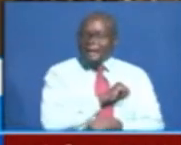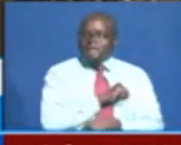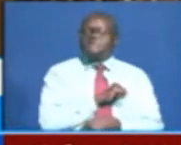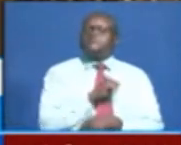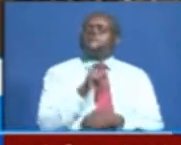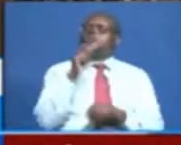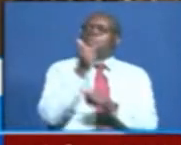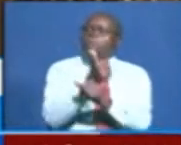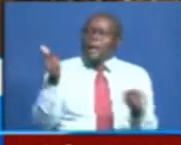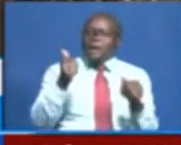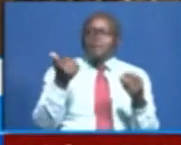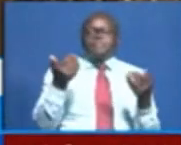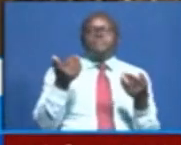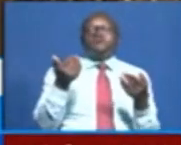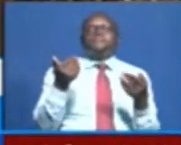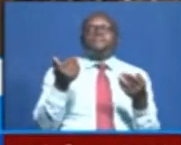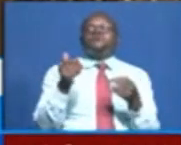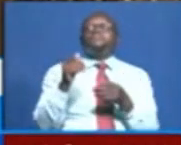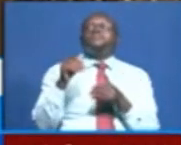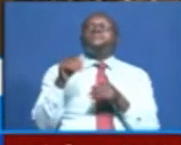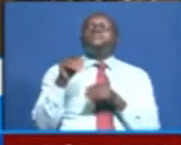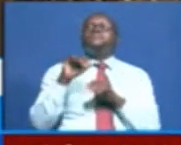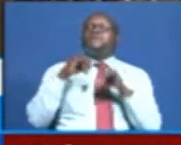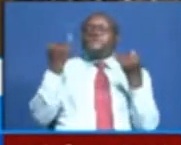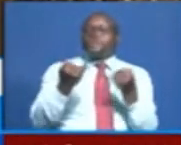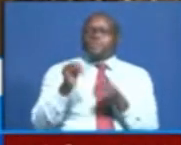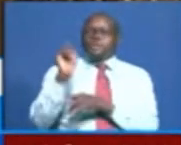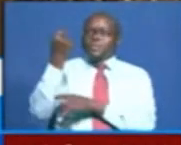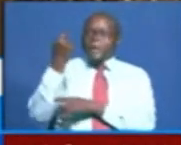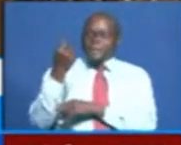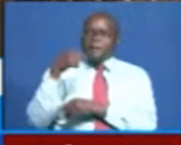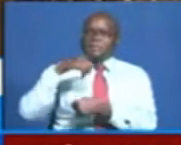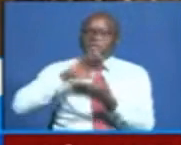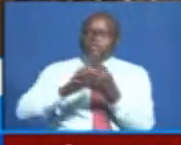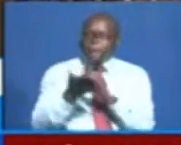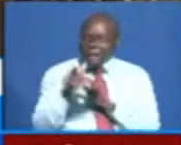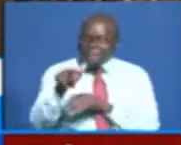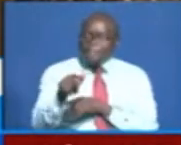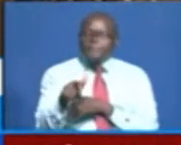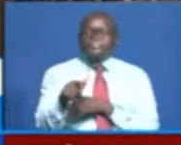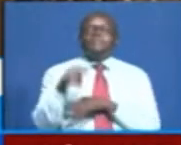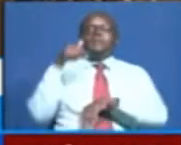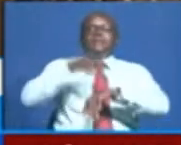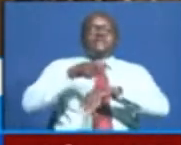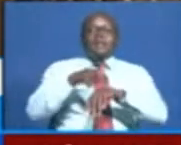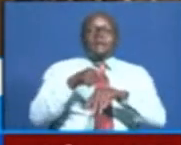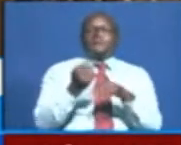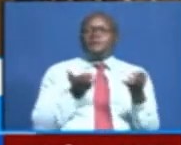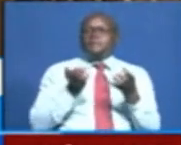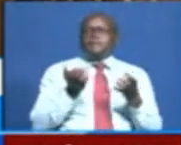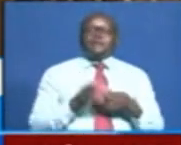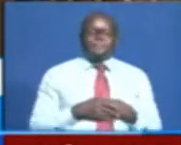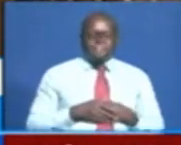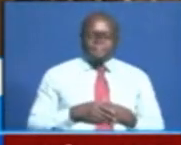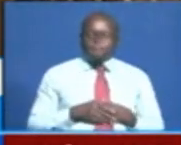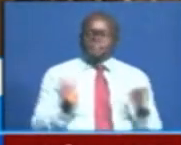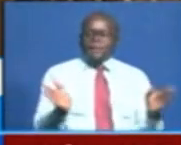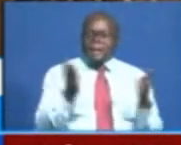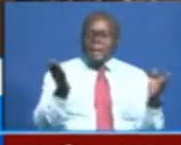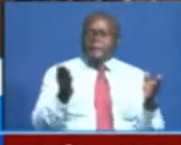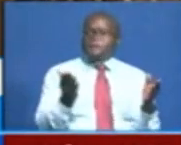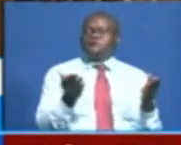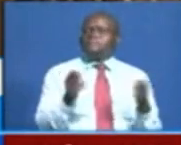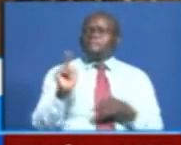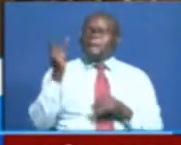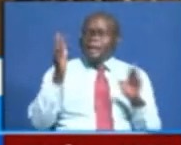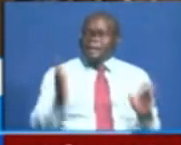governance institution to Kenyans, and let Senate be the sanctuary in times of distress. I urge and encourage Kenyans